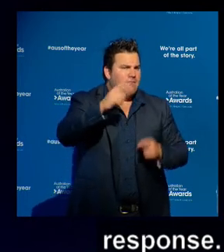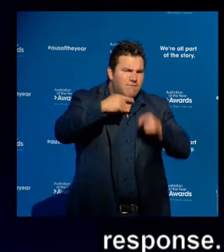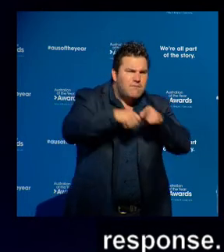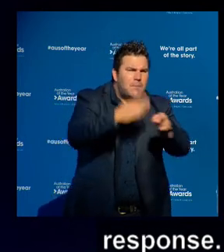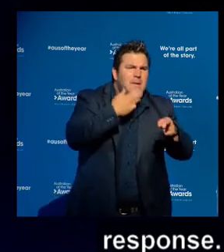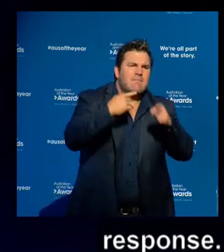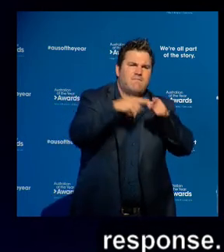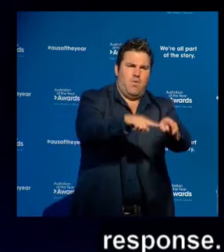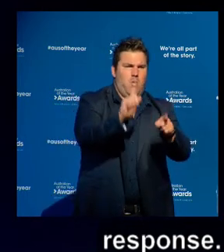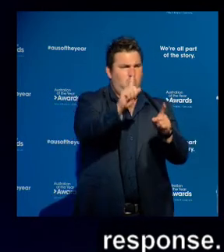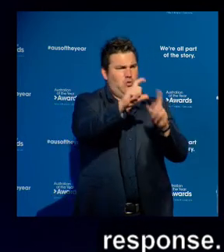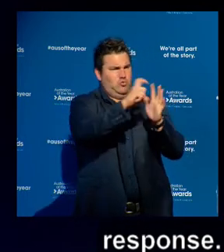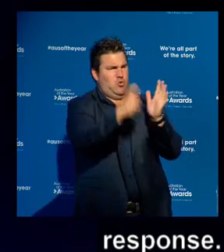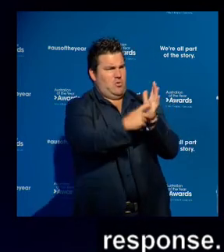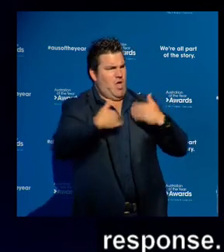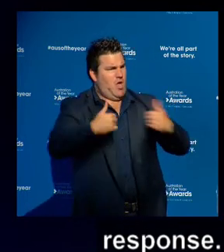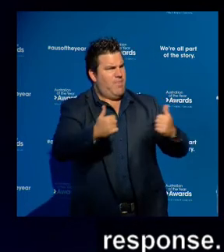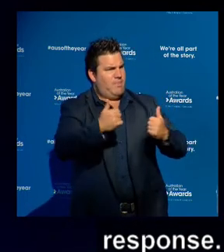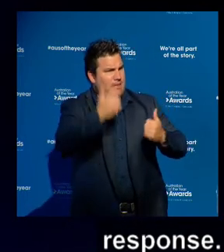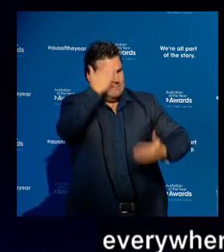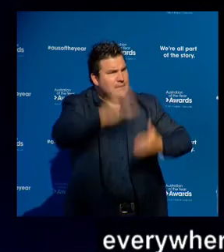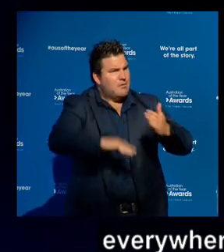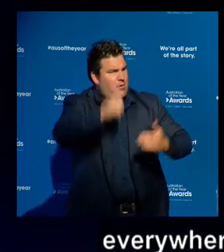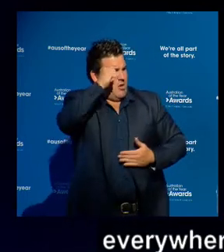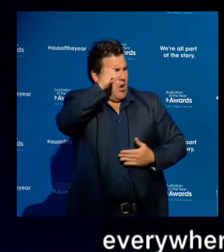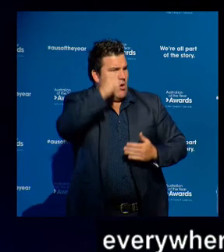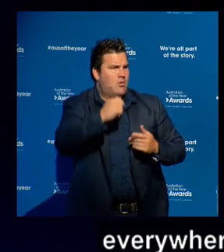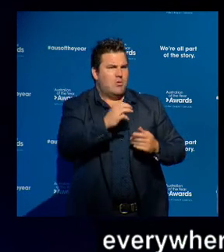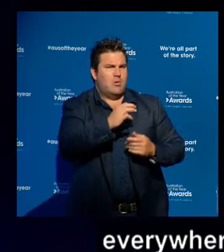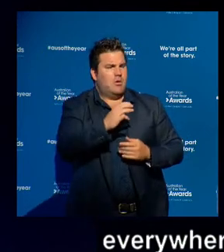their advice, and you'll do well as a government.